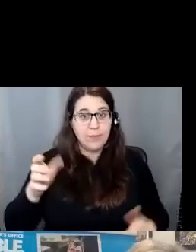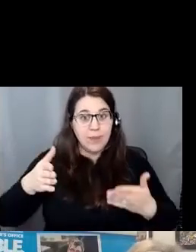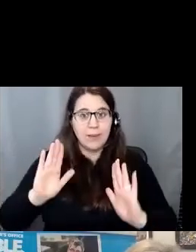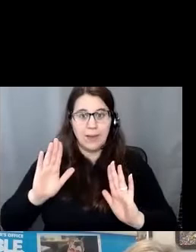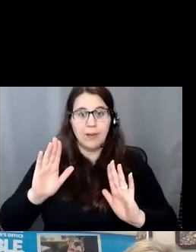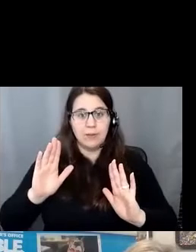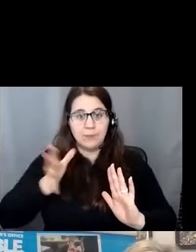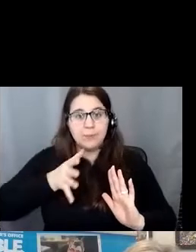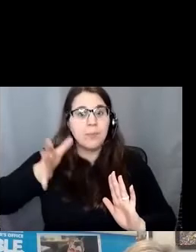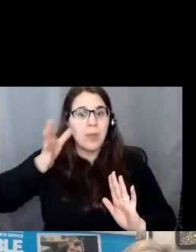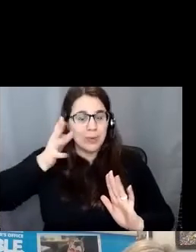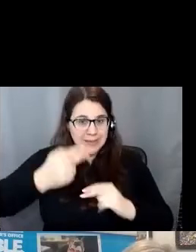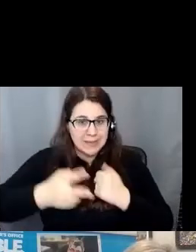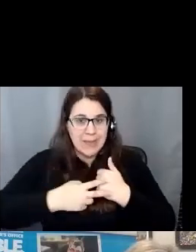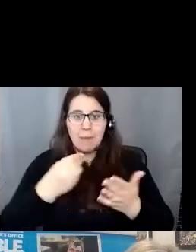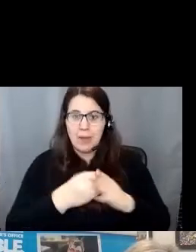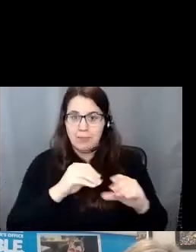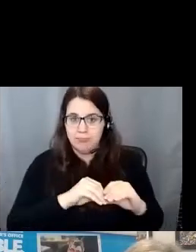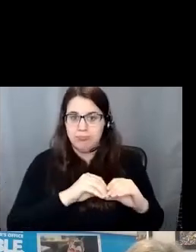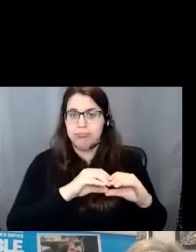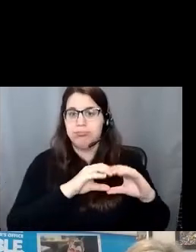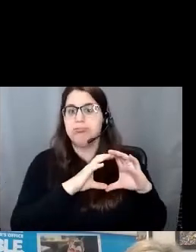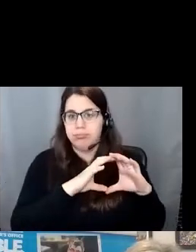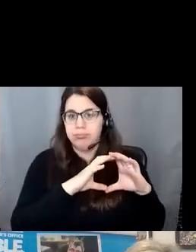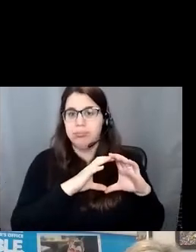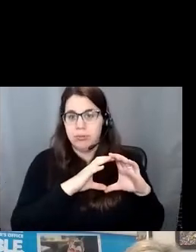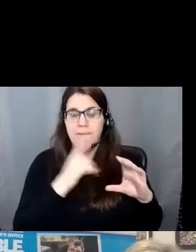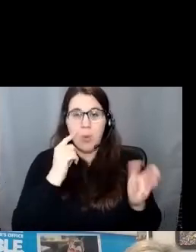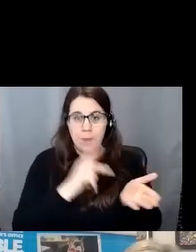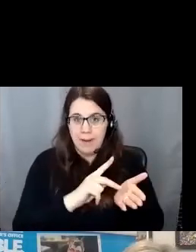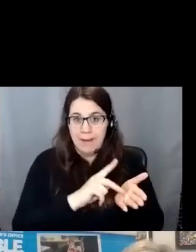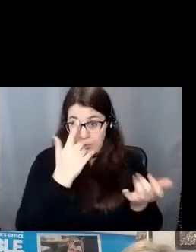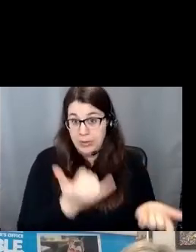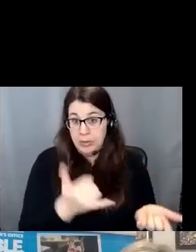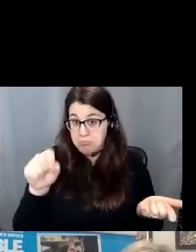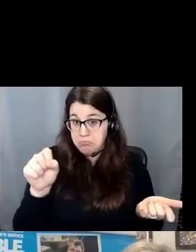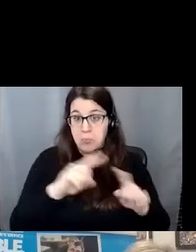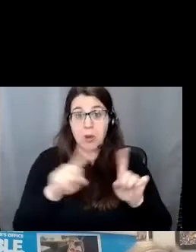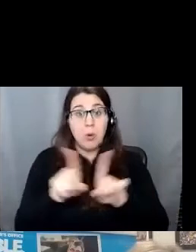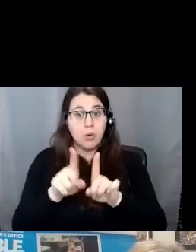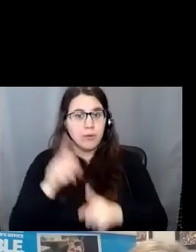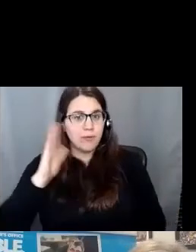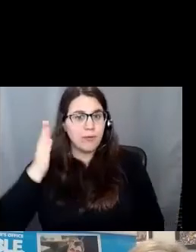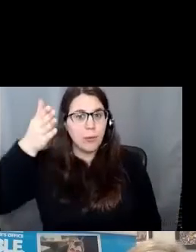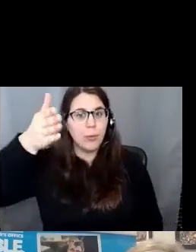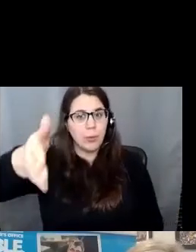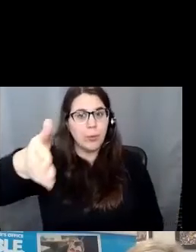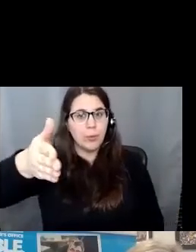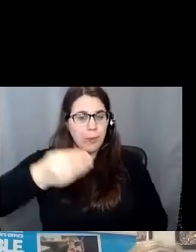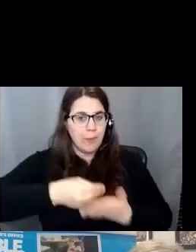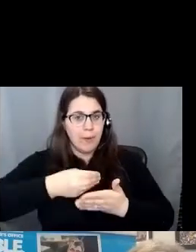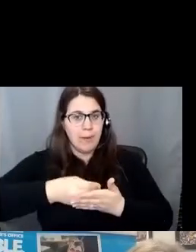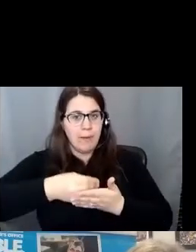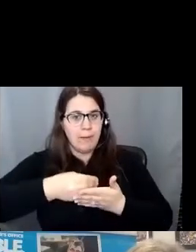egg for their child to pay for expenses that occur now, but then also to ensure that their child will be taken care of financially